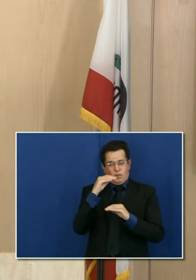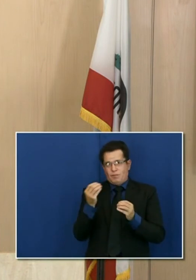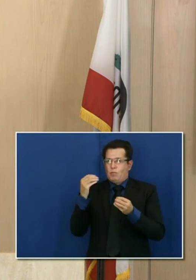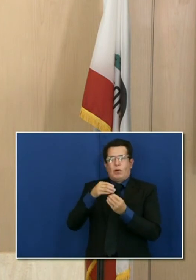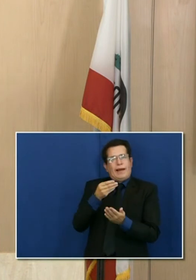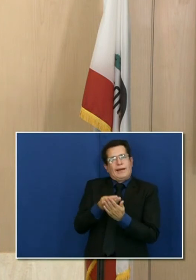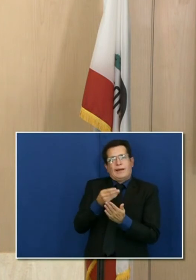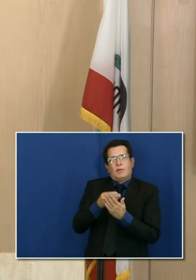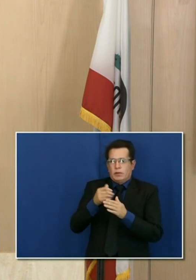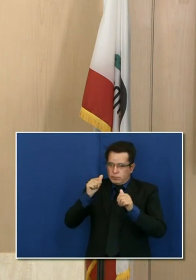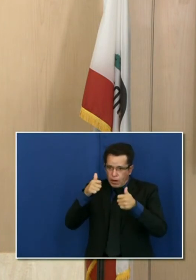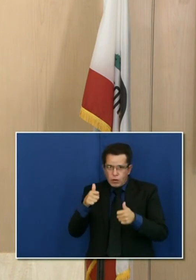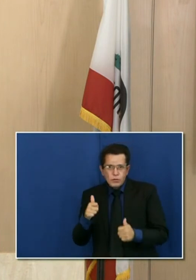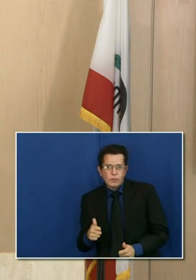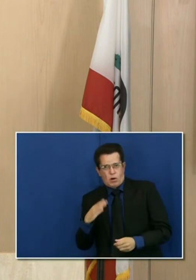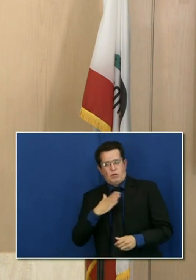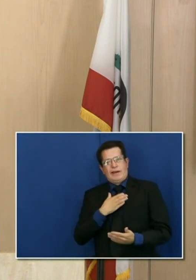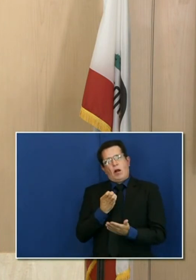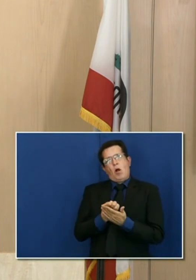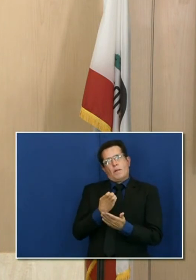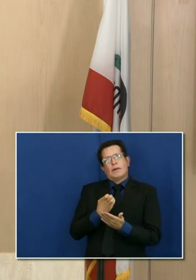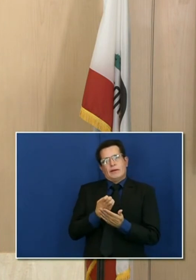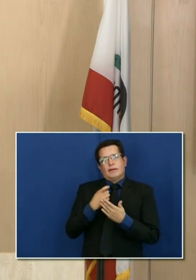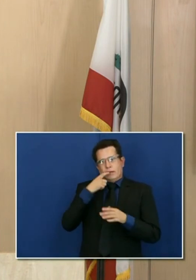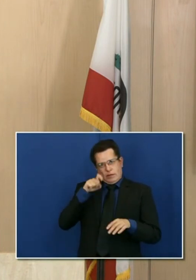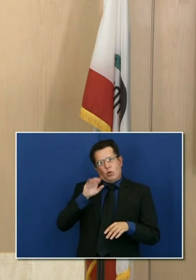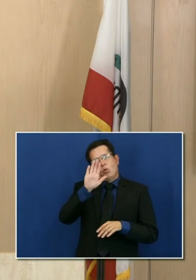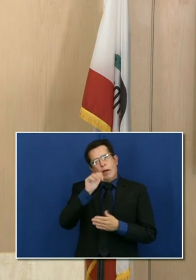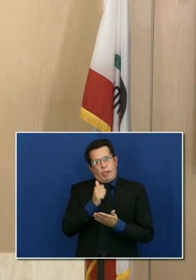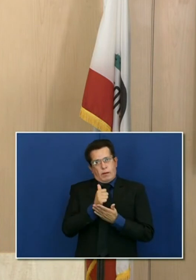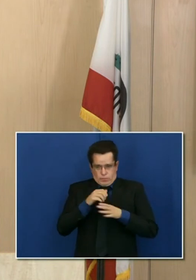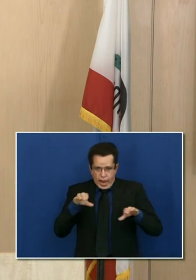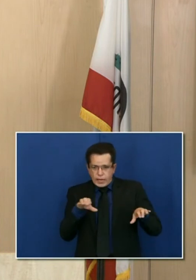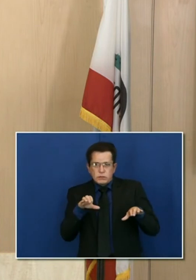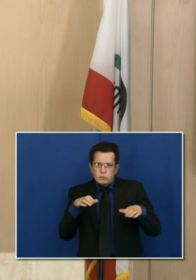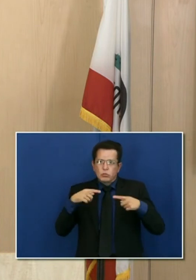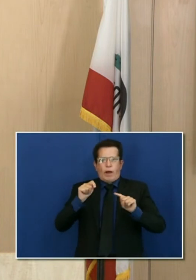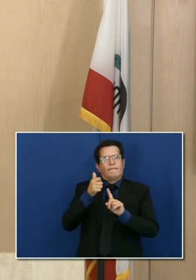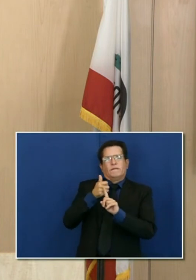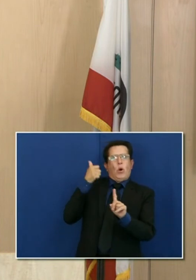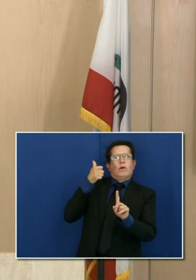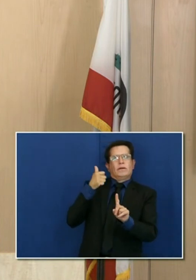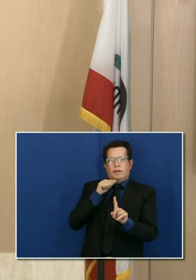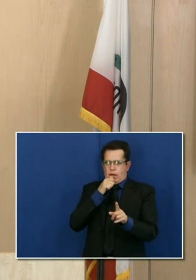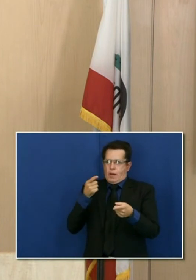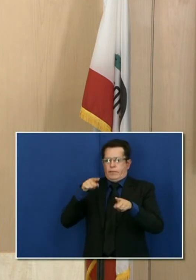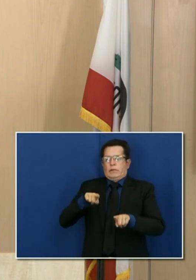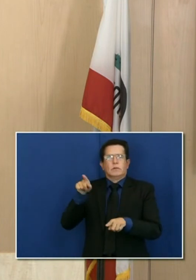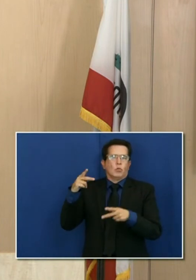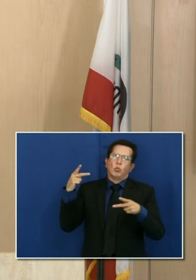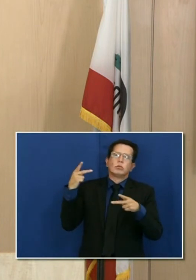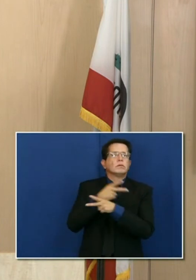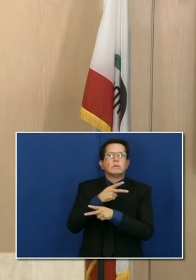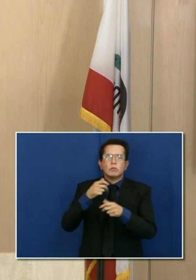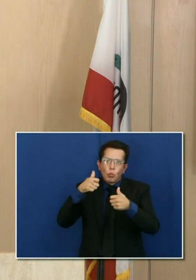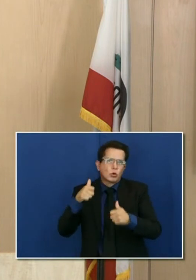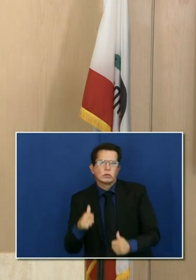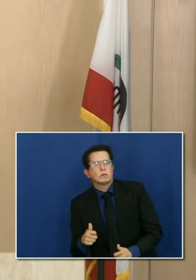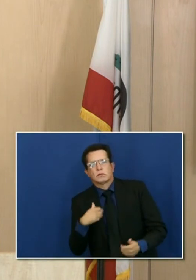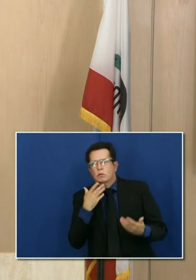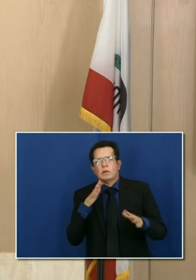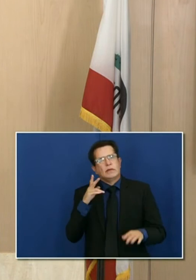damage to the total of the economy. And so the actions that we're taking are to avoid a situation getting far worse. As